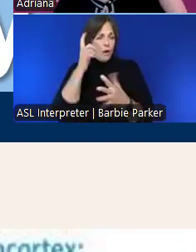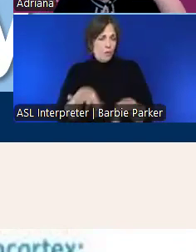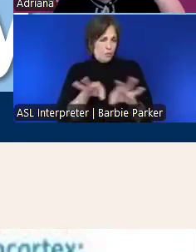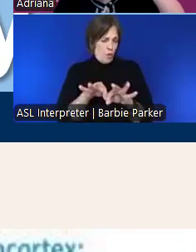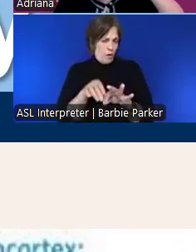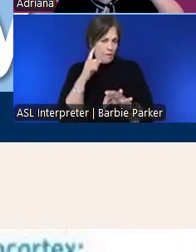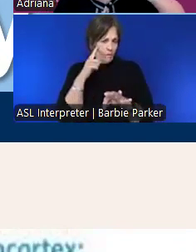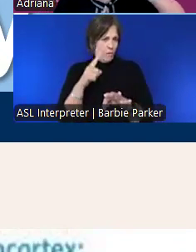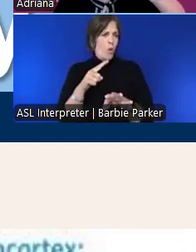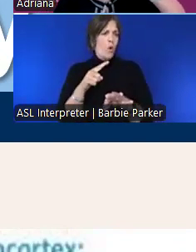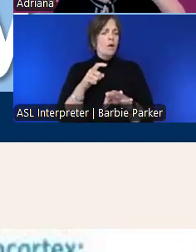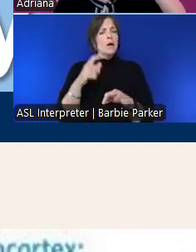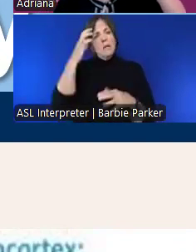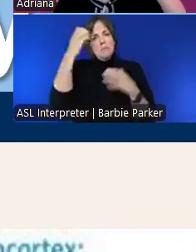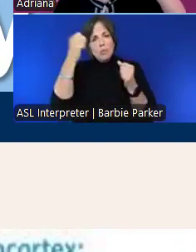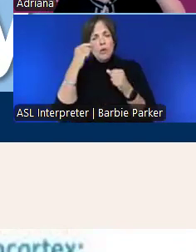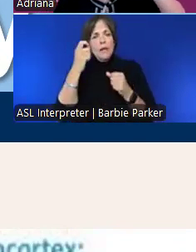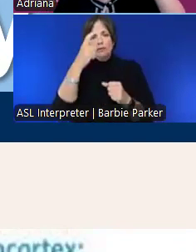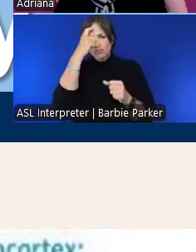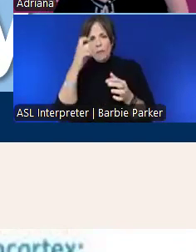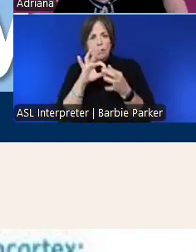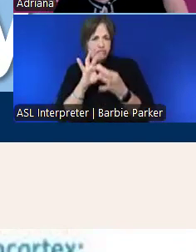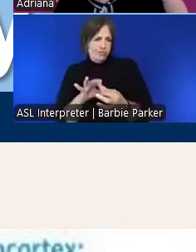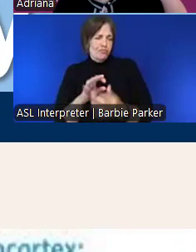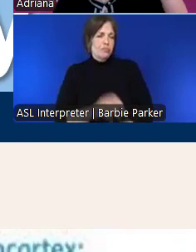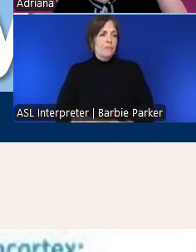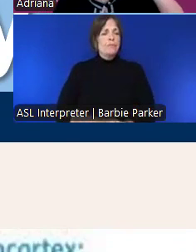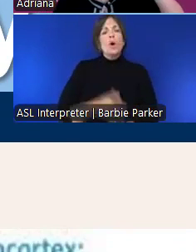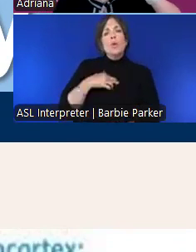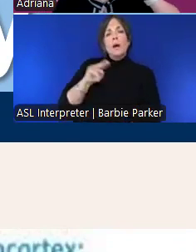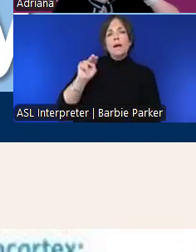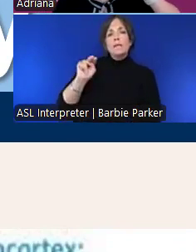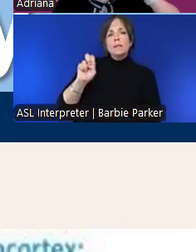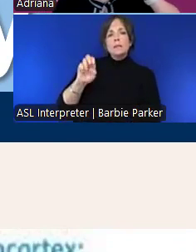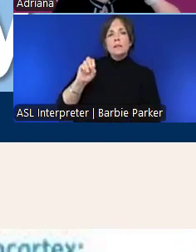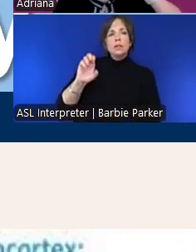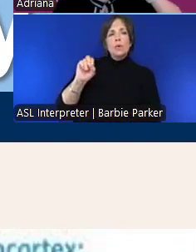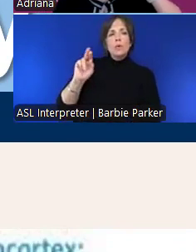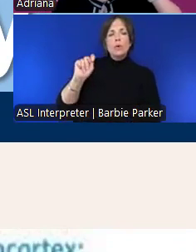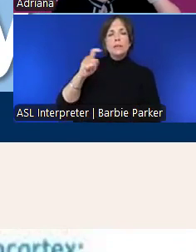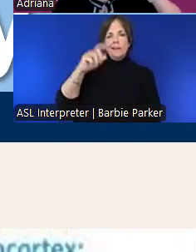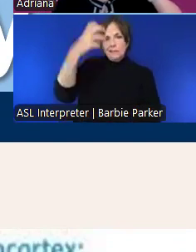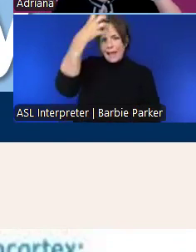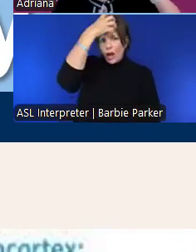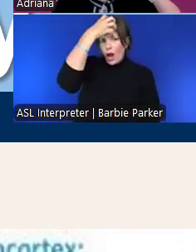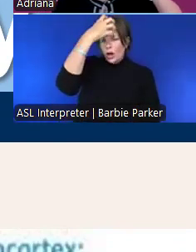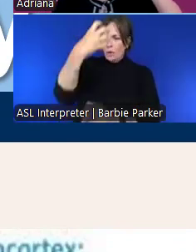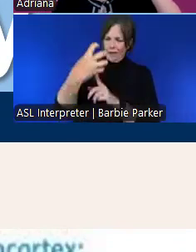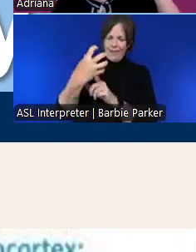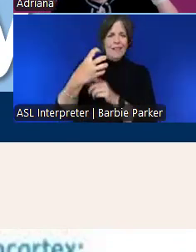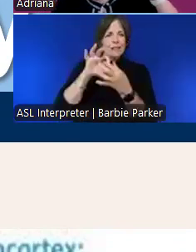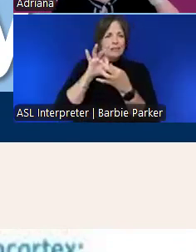the neocortex, which is the higher thinking brain, the one that allows us to do all the